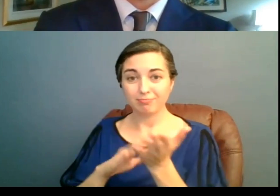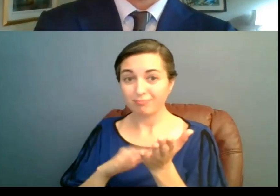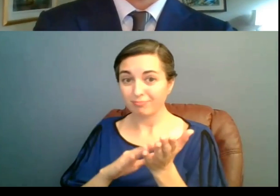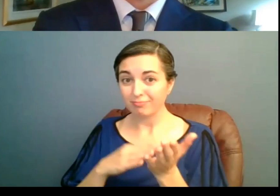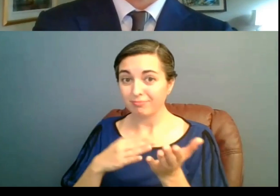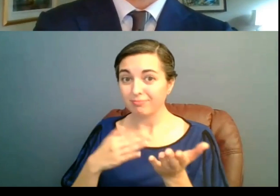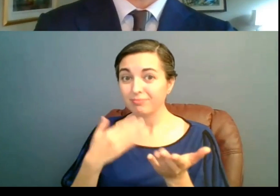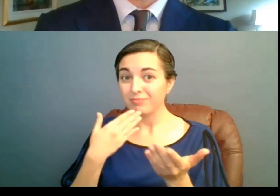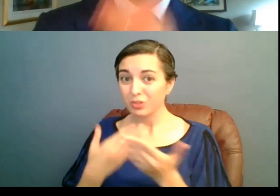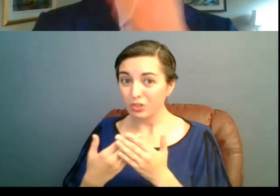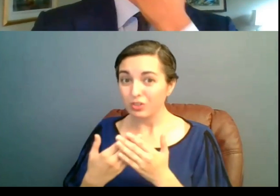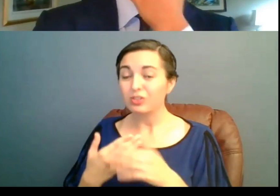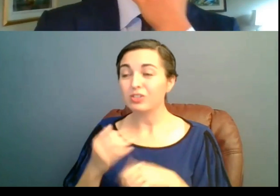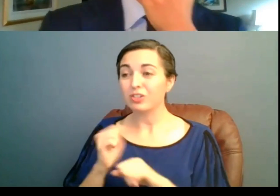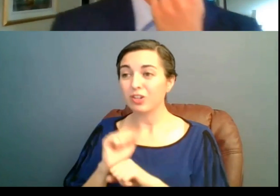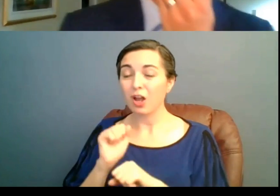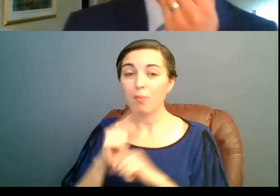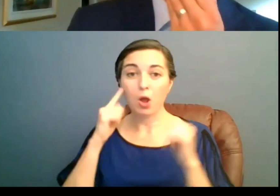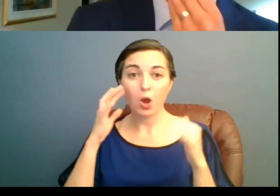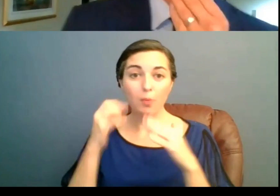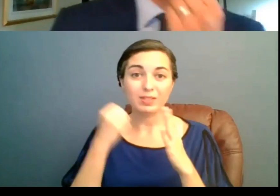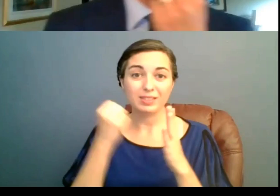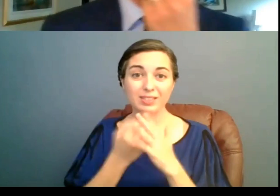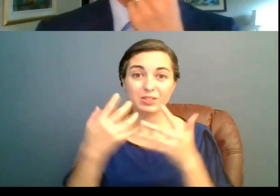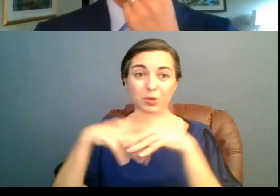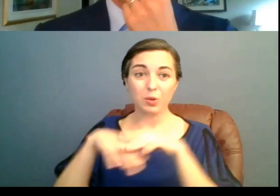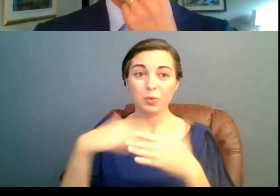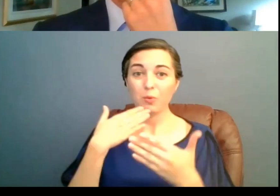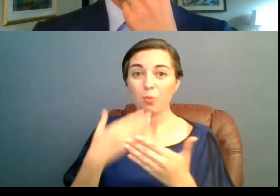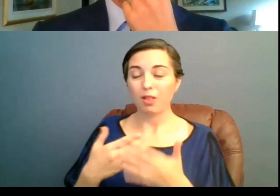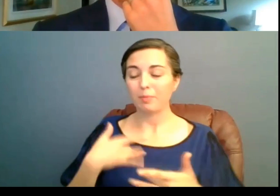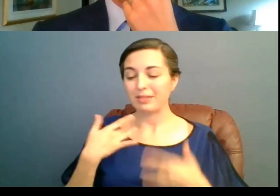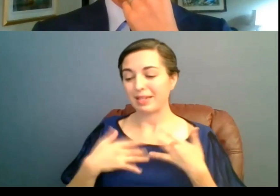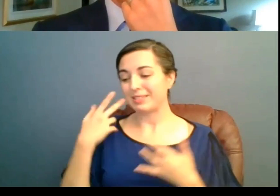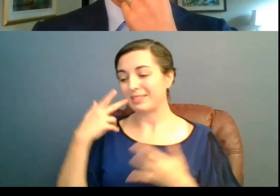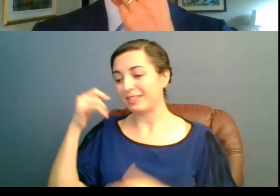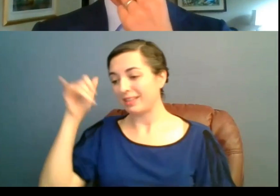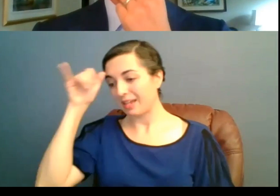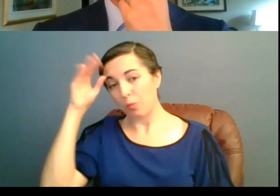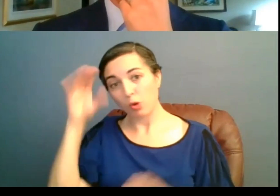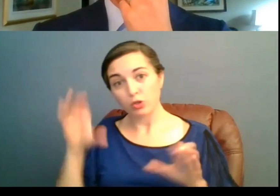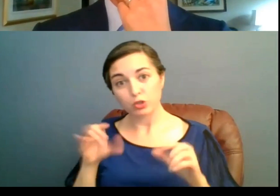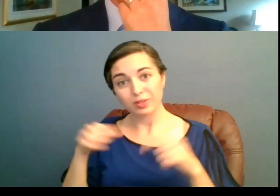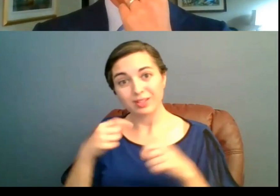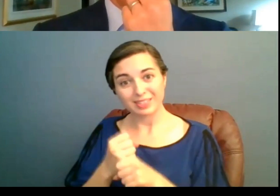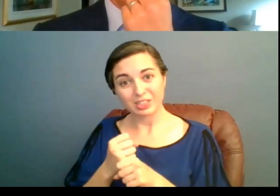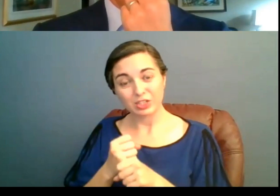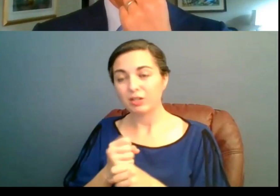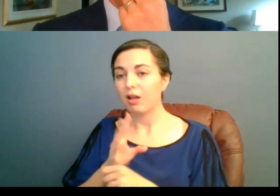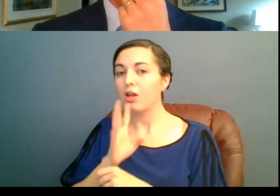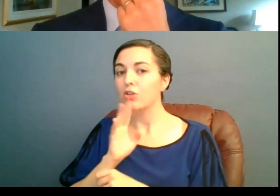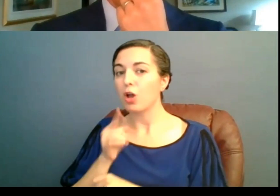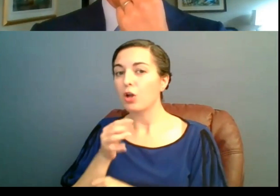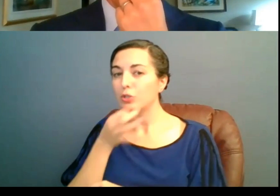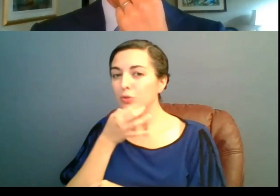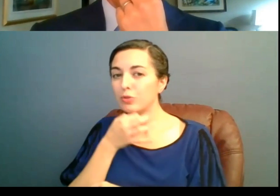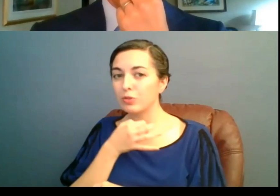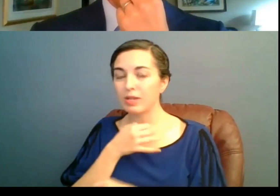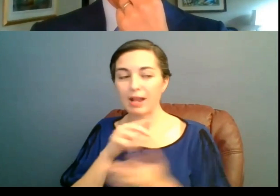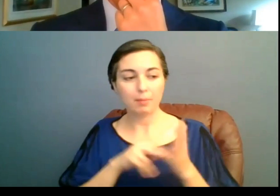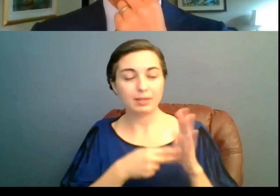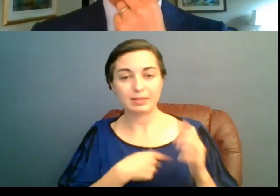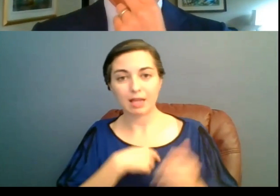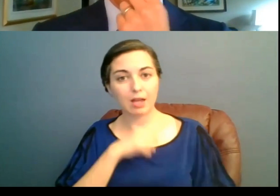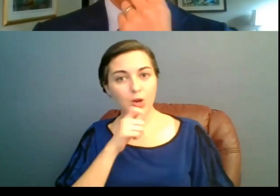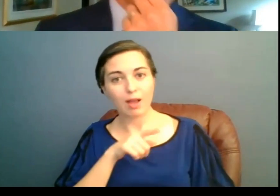hope that the season goes really well. Really excited to see what the Cowboys do this year. Talk soon. That means I don't even have to reply,